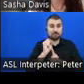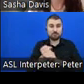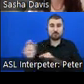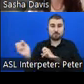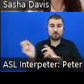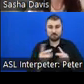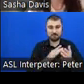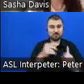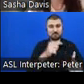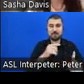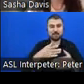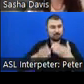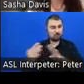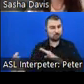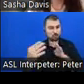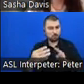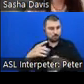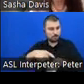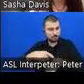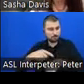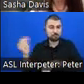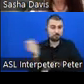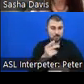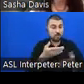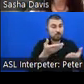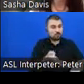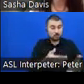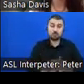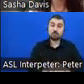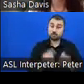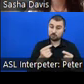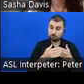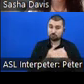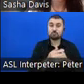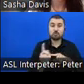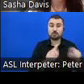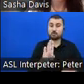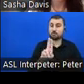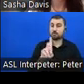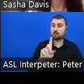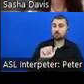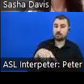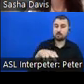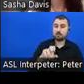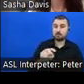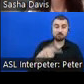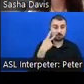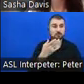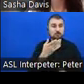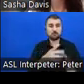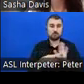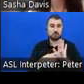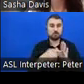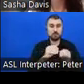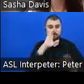war's end. From there, he went to Budapest. Here he is shown in this